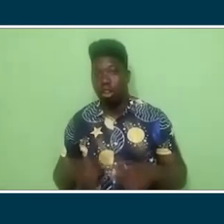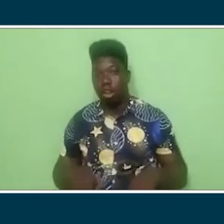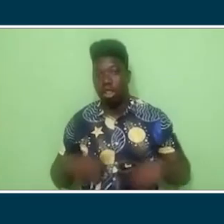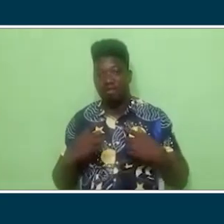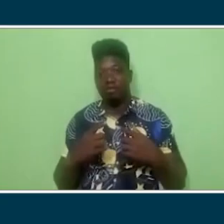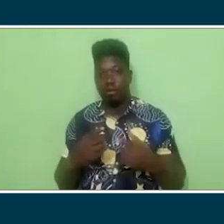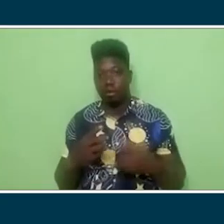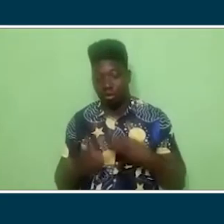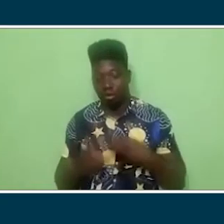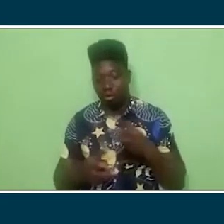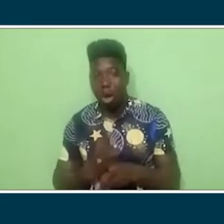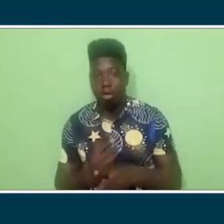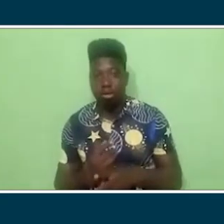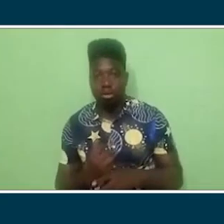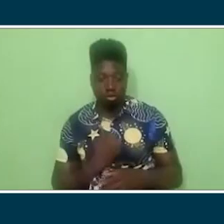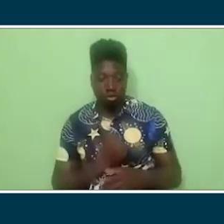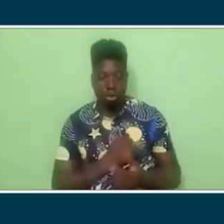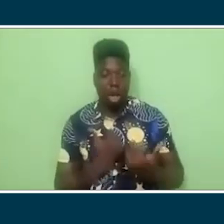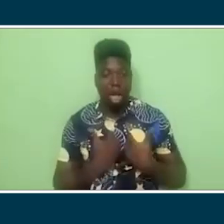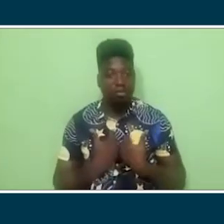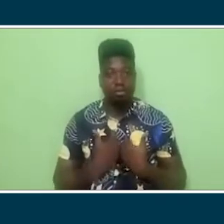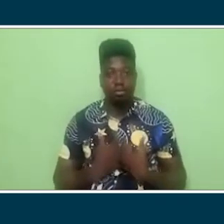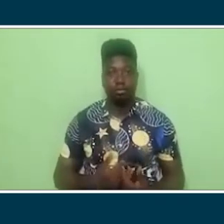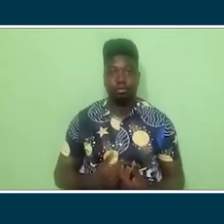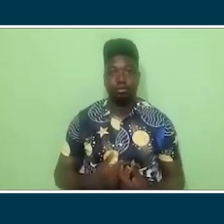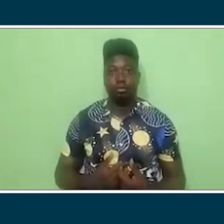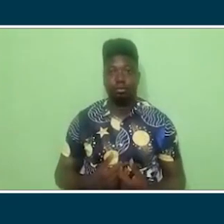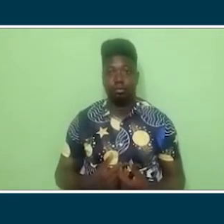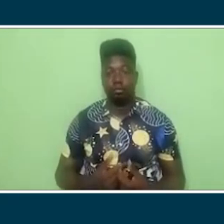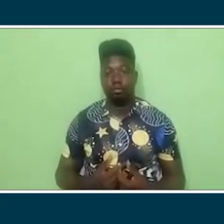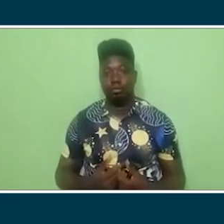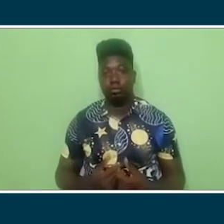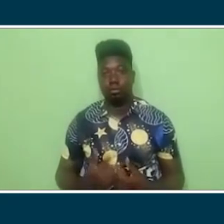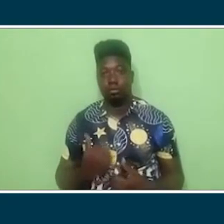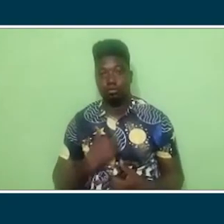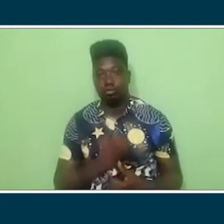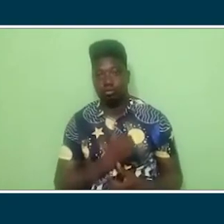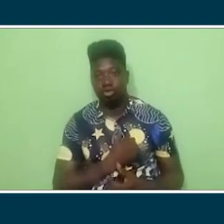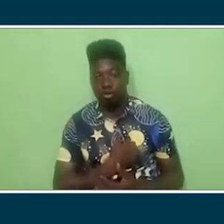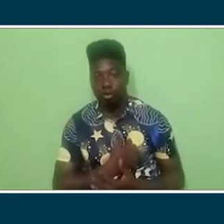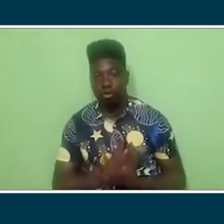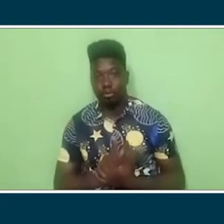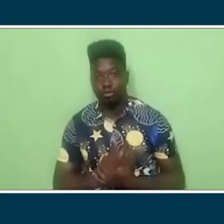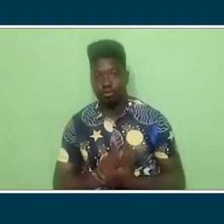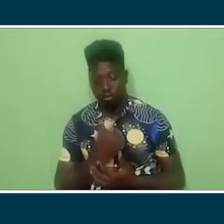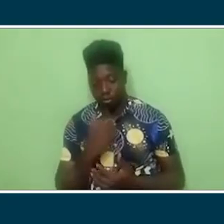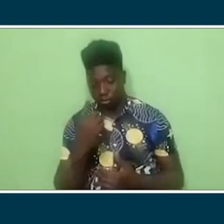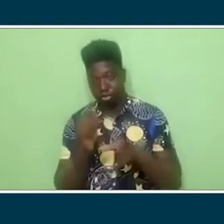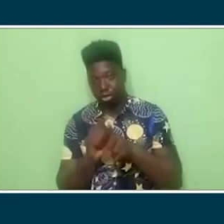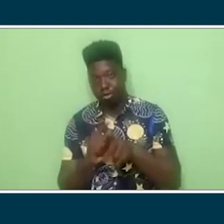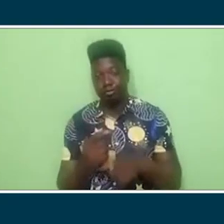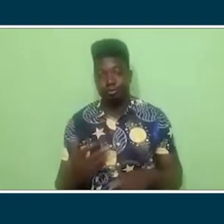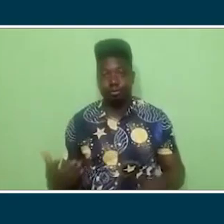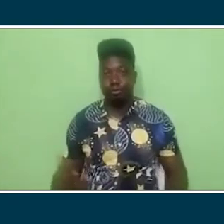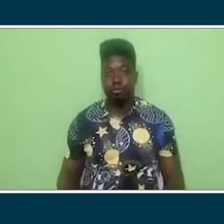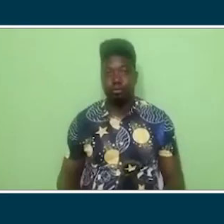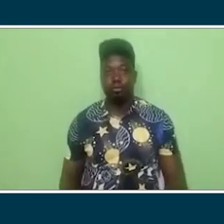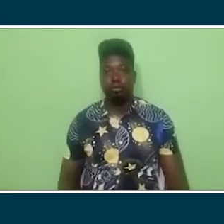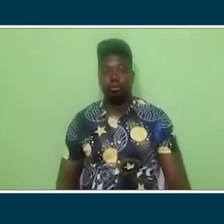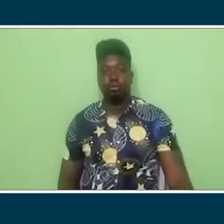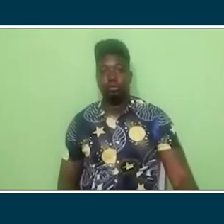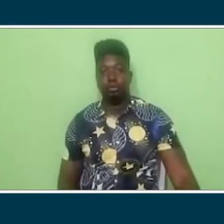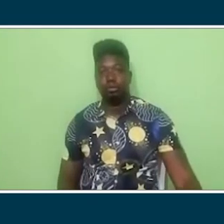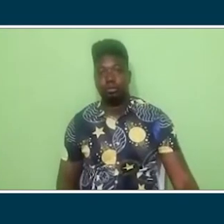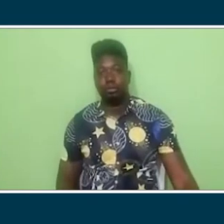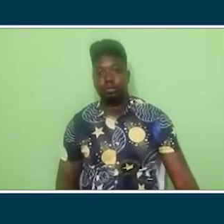build is one where we have all the tools. So I'm going to rewind just a little bit to say that I don't want